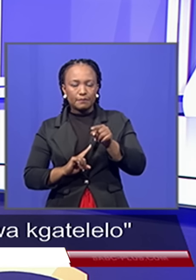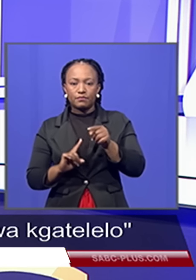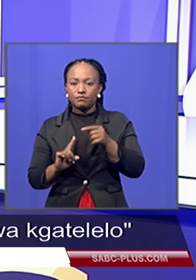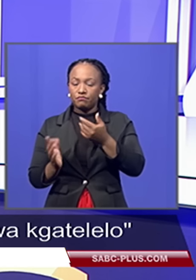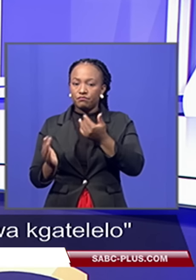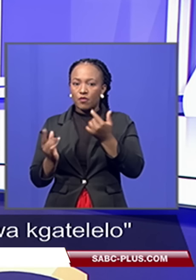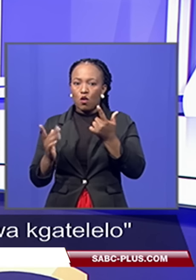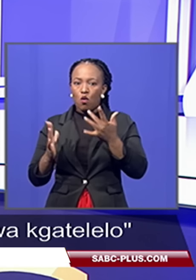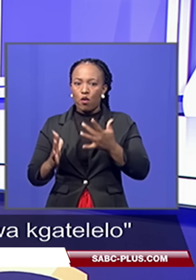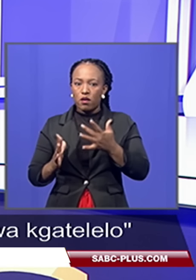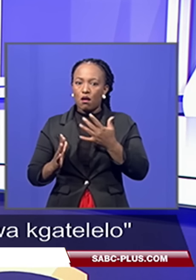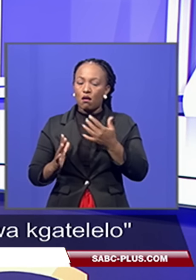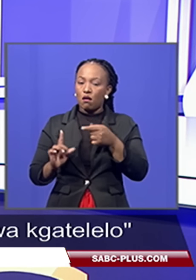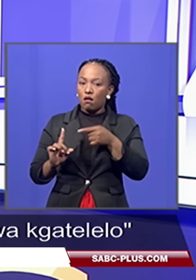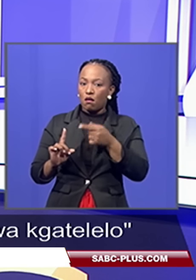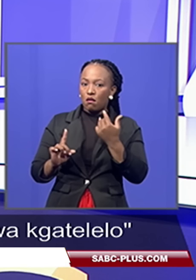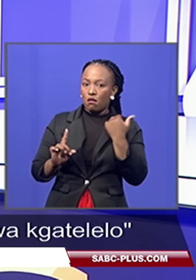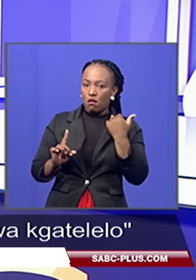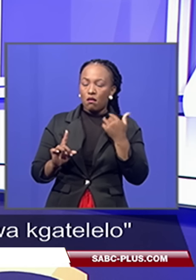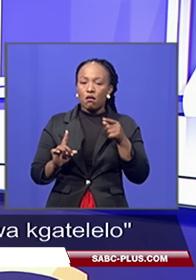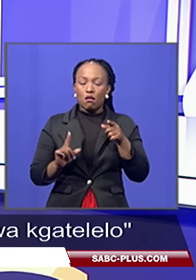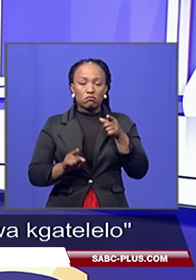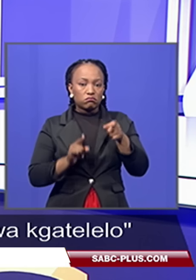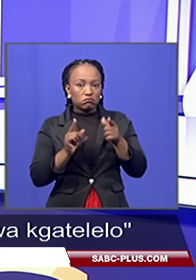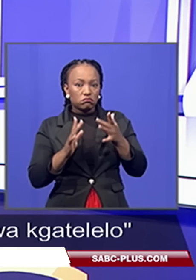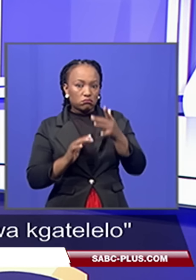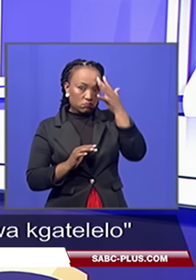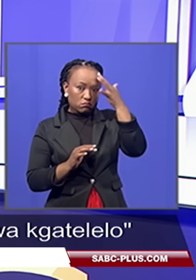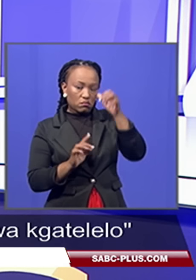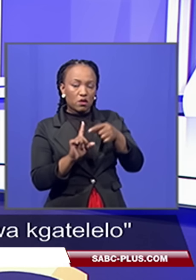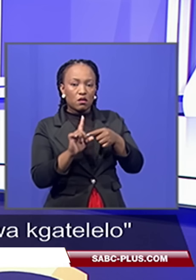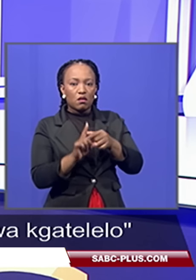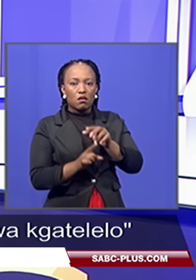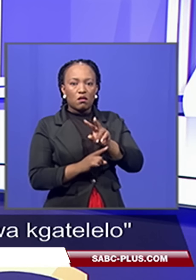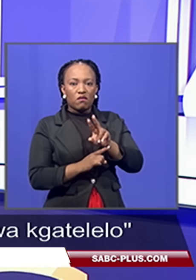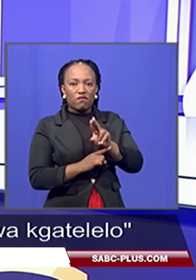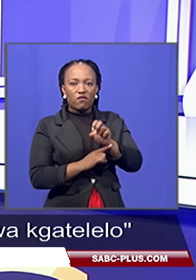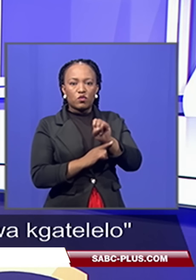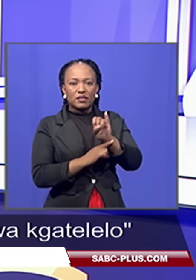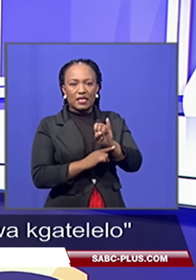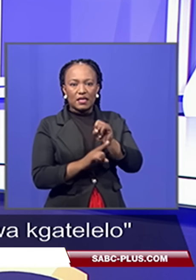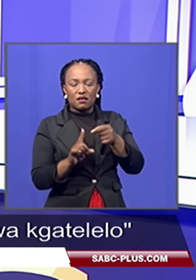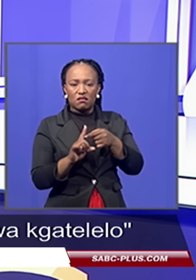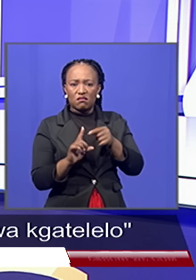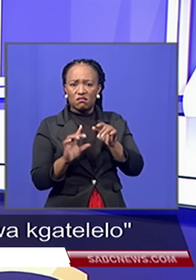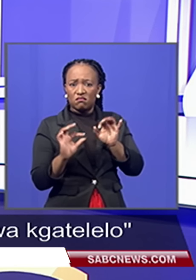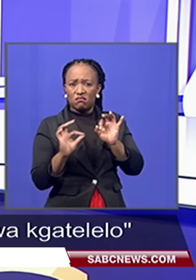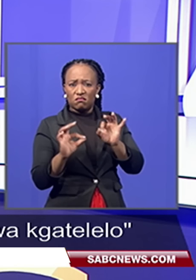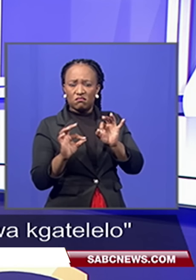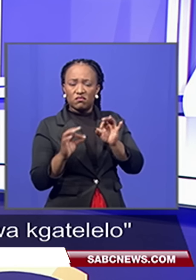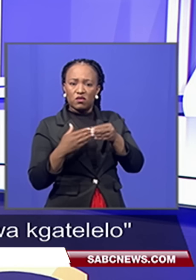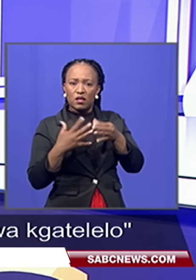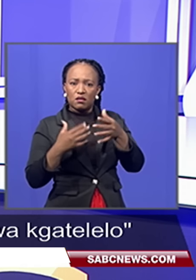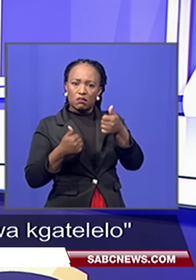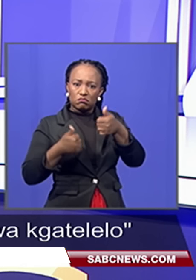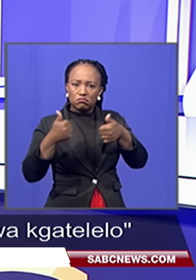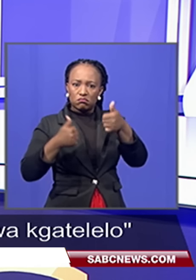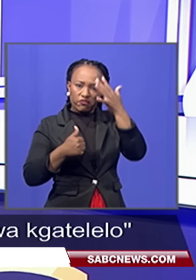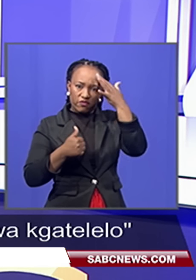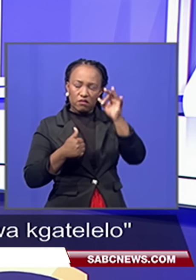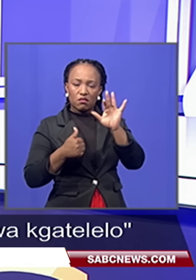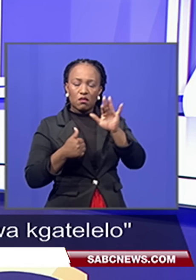wa gagwe wa maloba gape e le molaodi wa maloba wa botšhotšhisi bja mmušo Vusi Pikoli gore ga se motho wa maleba magareng ga baetapele makaleng a